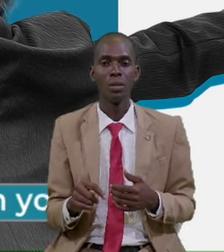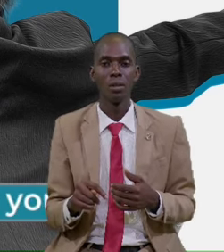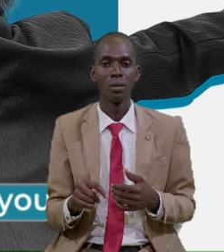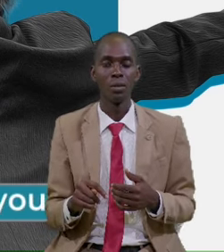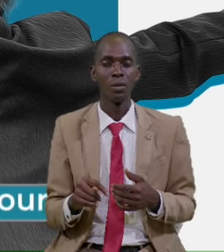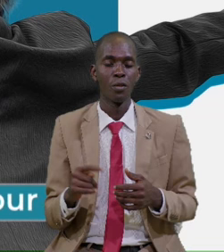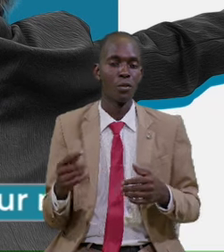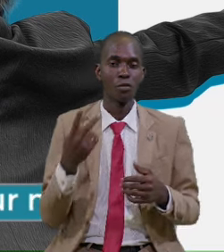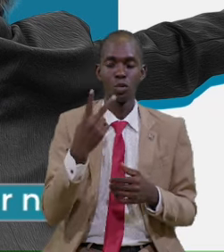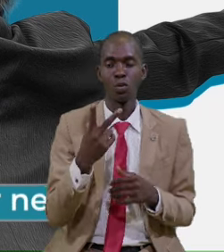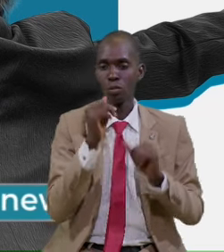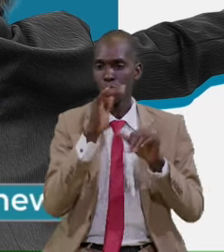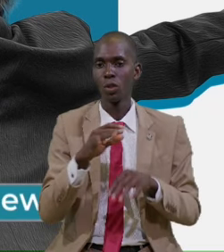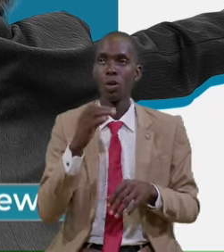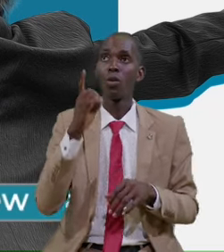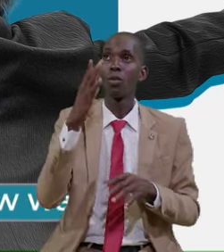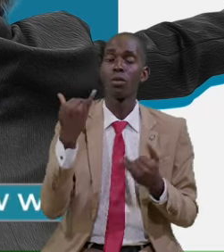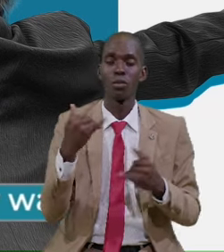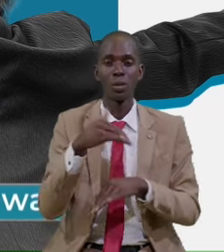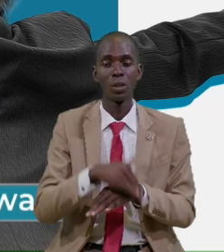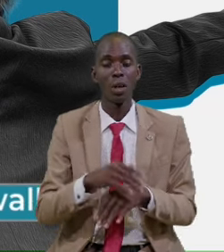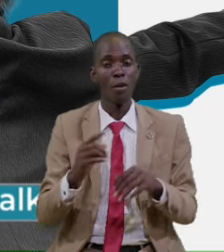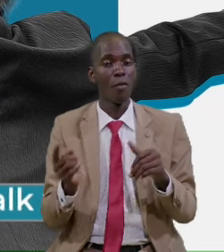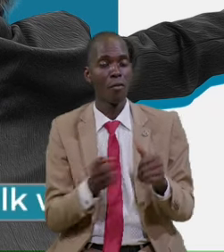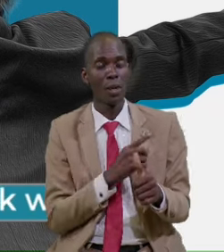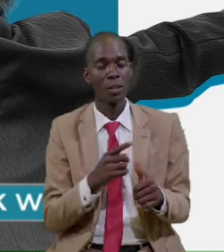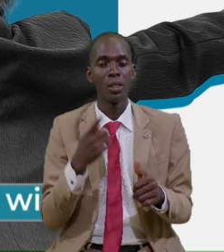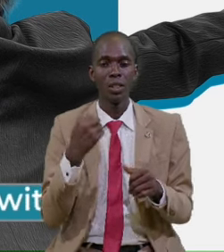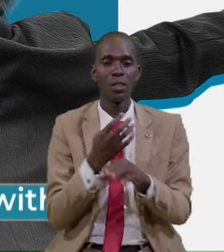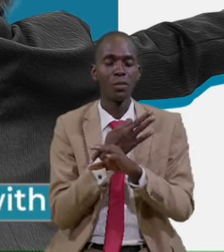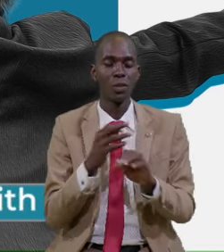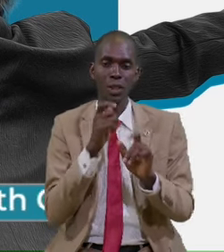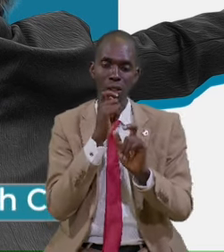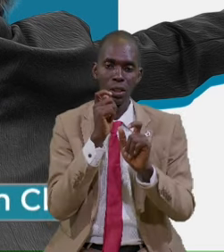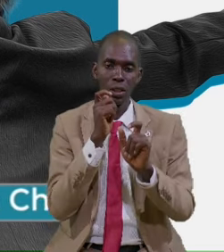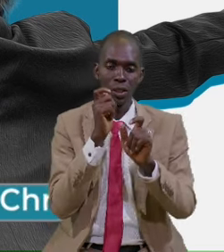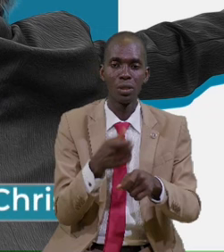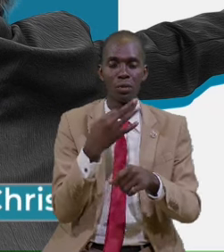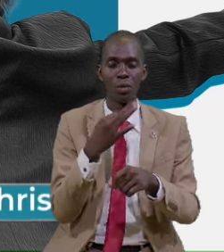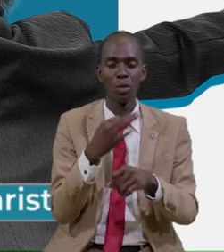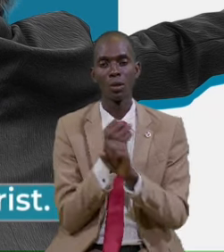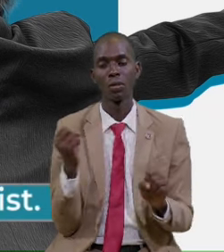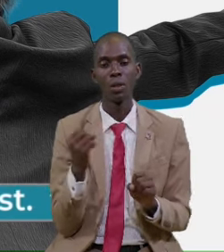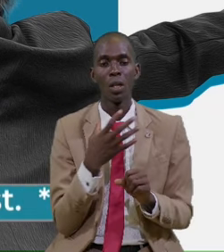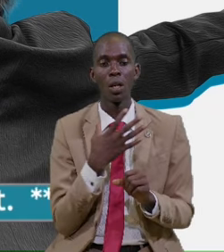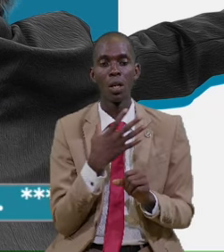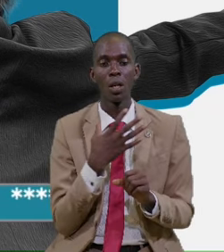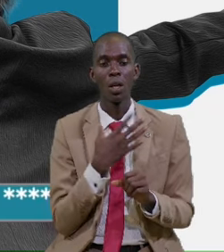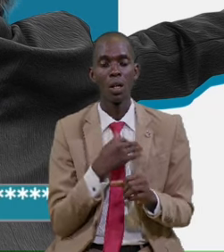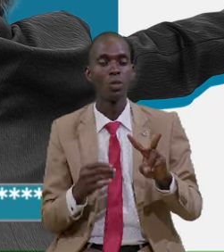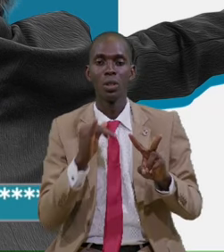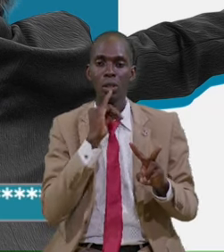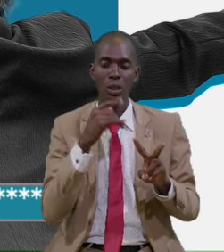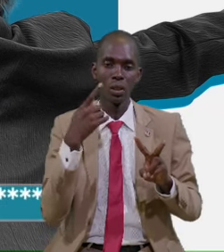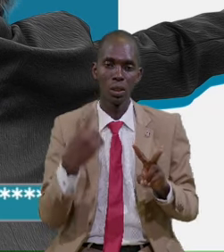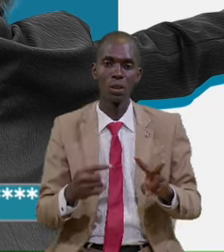salvation. The second is the touch from above. The man of God is here. Blind eyes